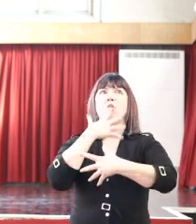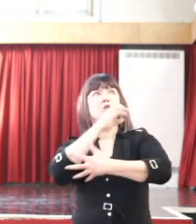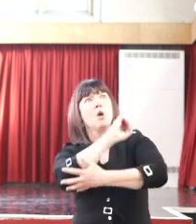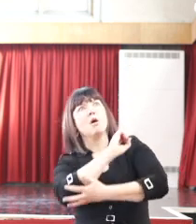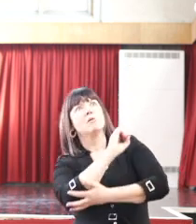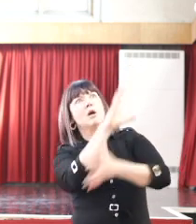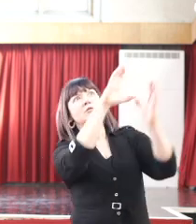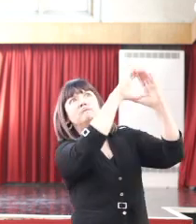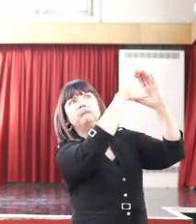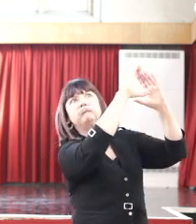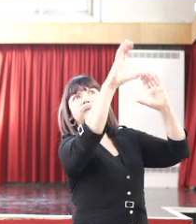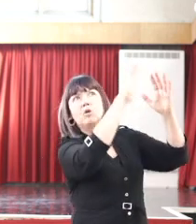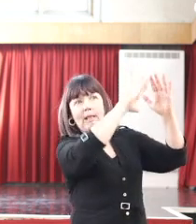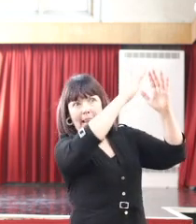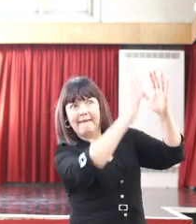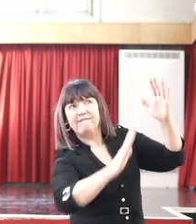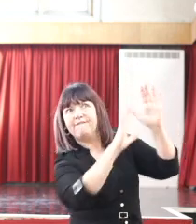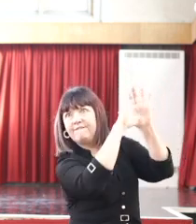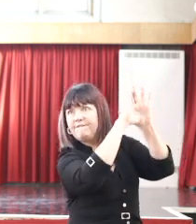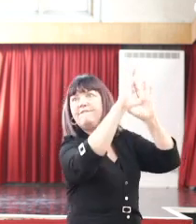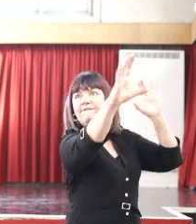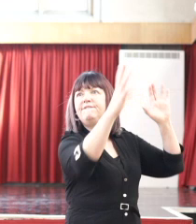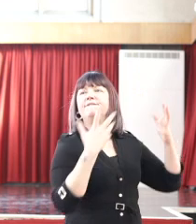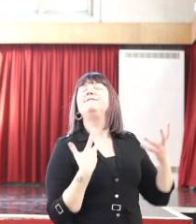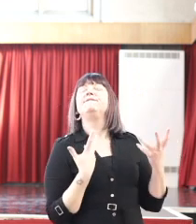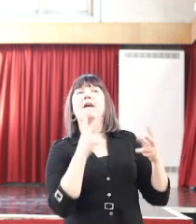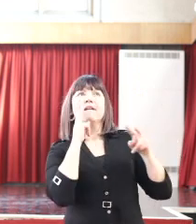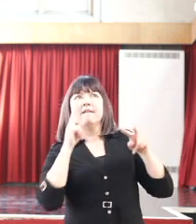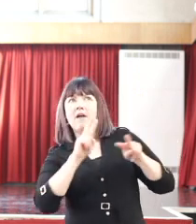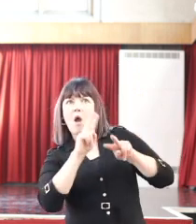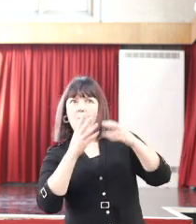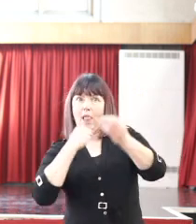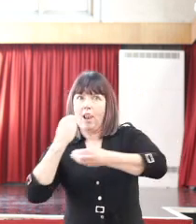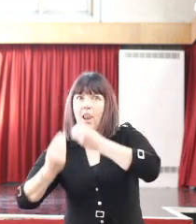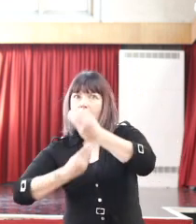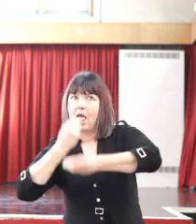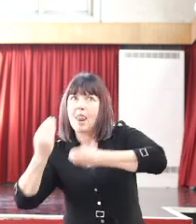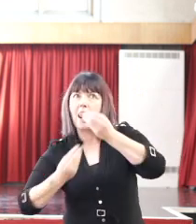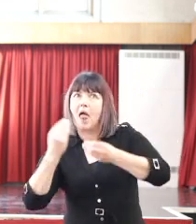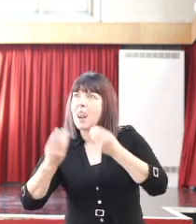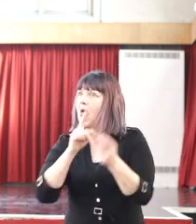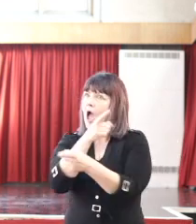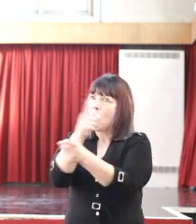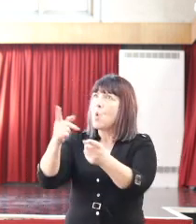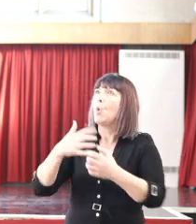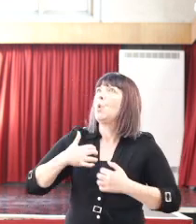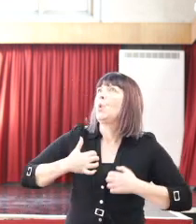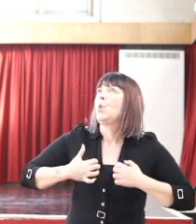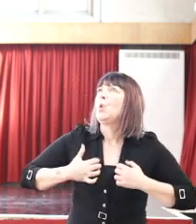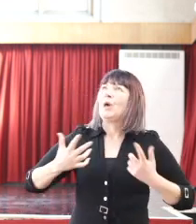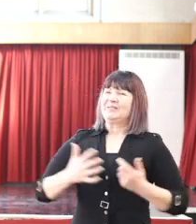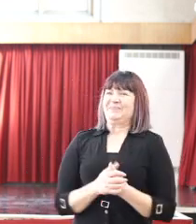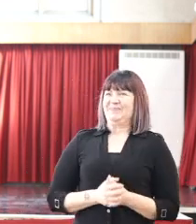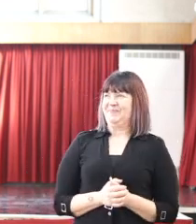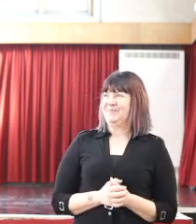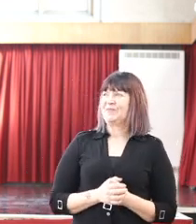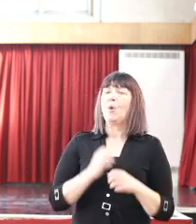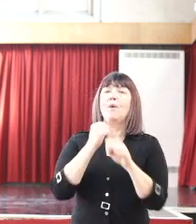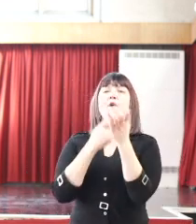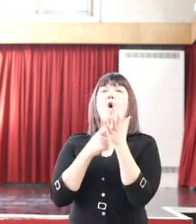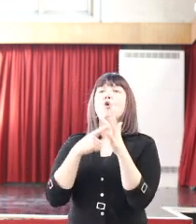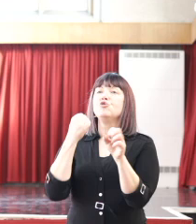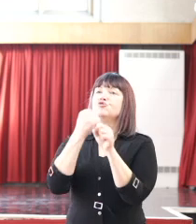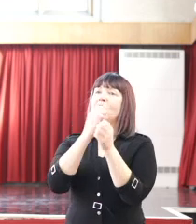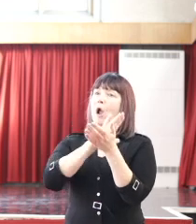and they'll use their visualizations hopefully later to animate that for you. We've got Greg Holloway and the